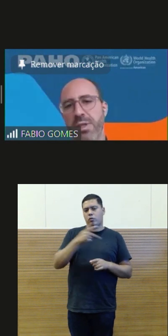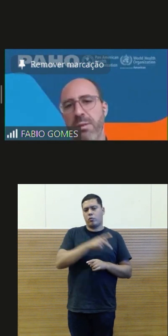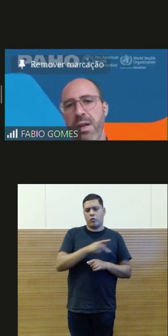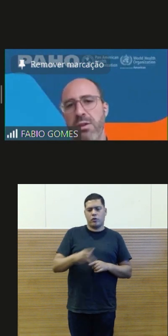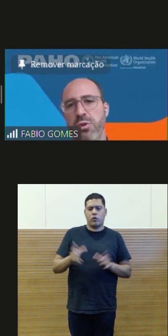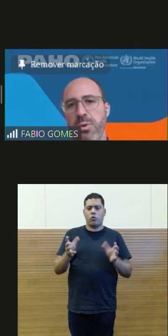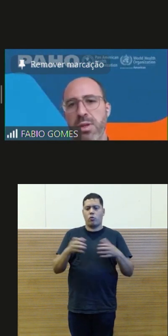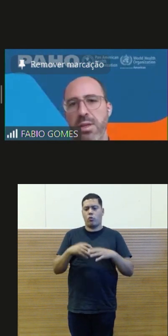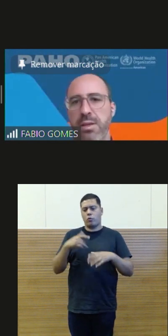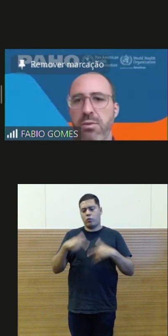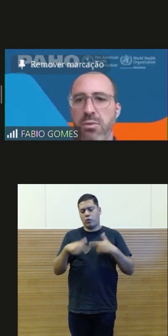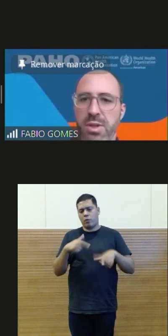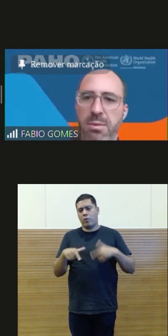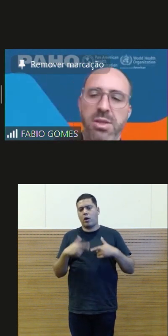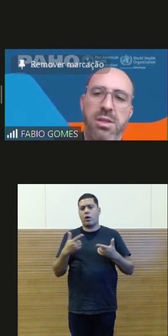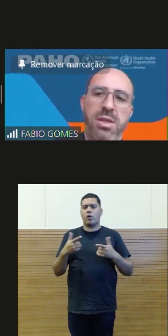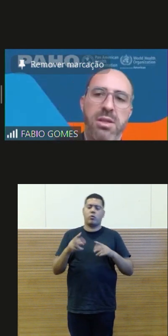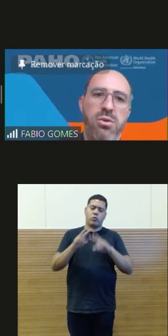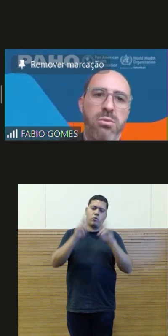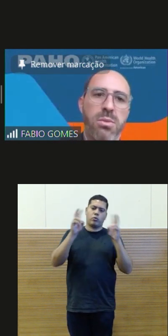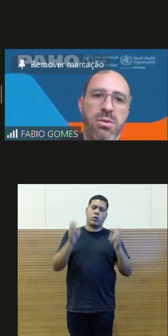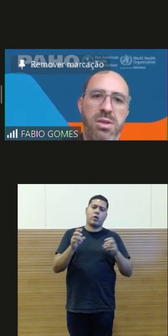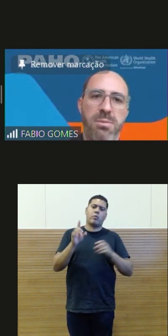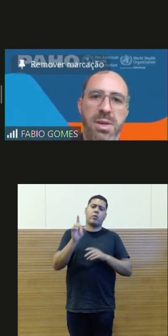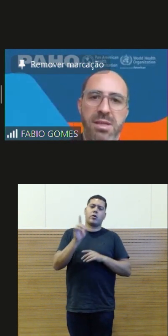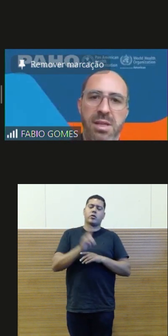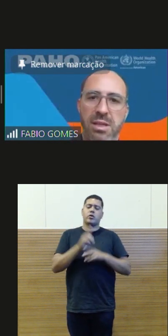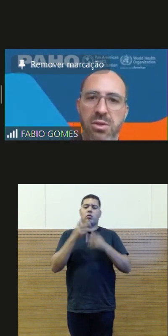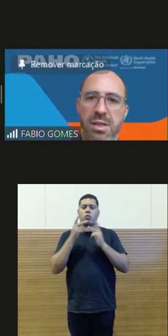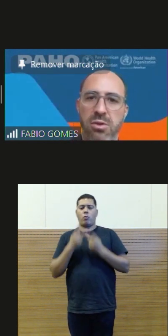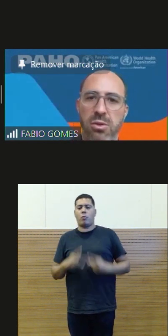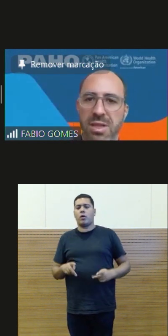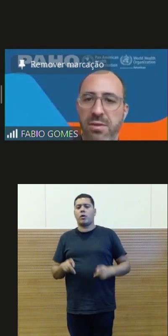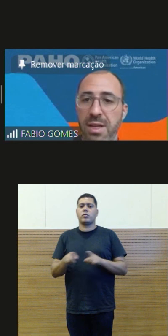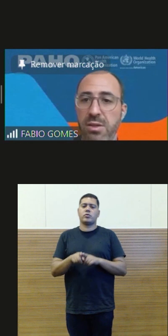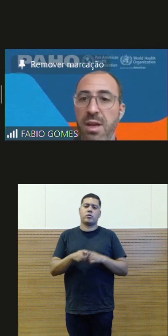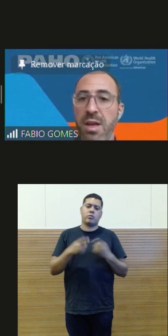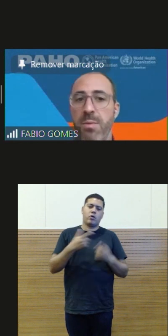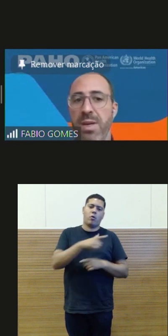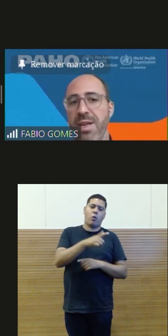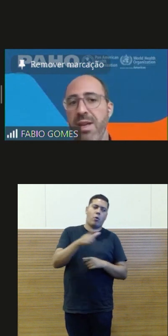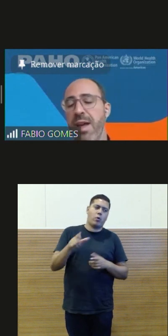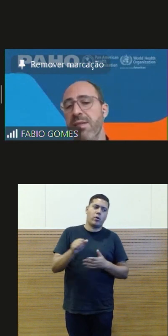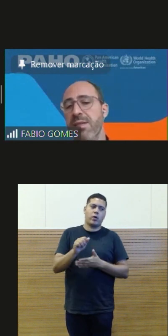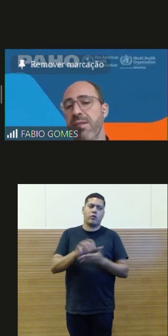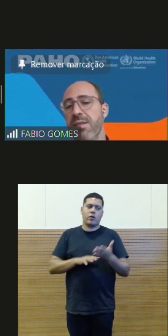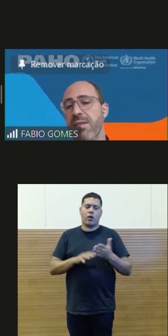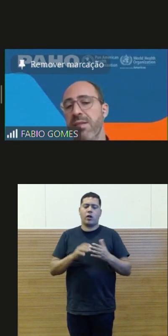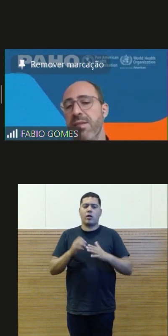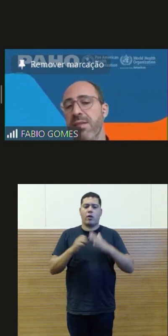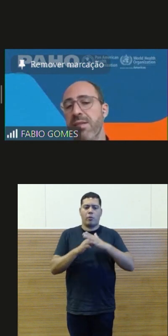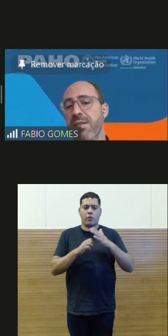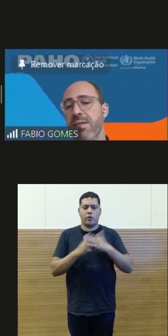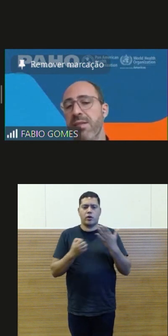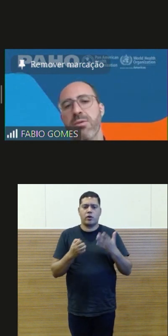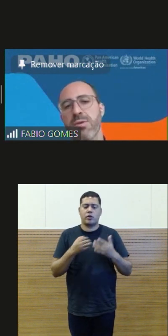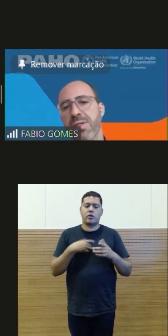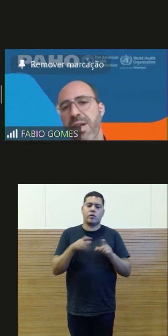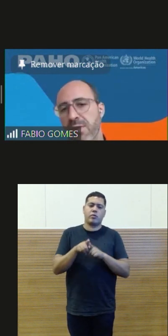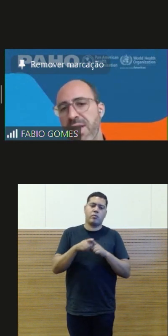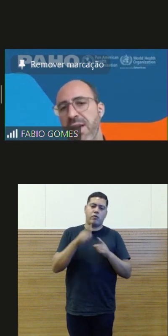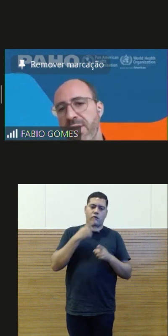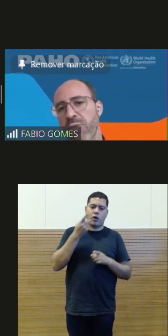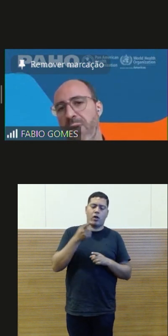by the president, the chair and vice chair of the work group on human rights and multinational companies, as well